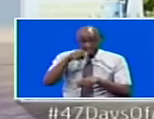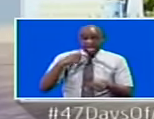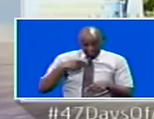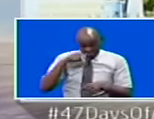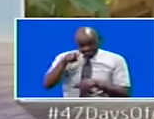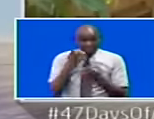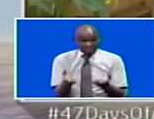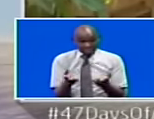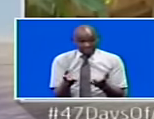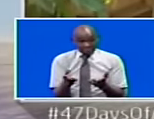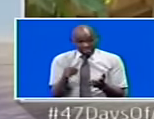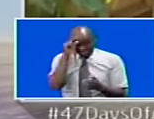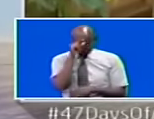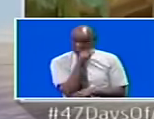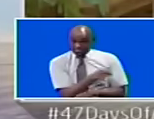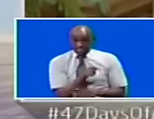review,